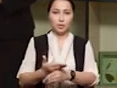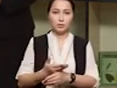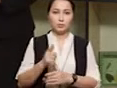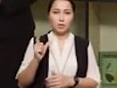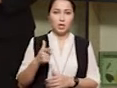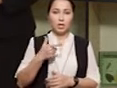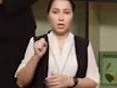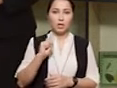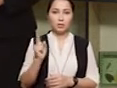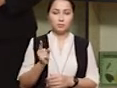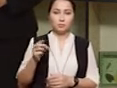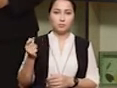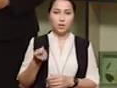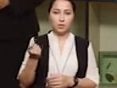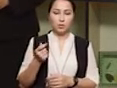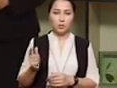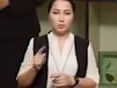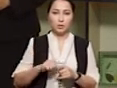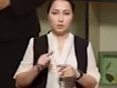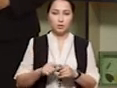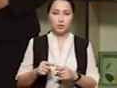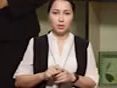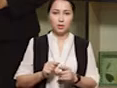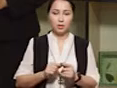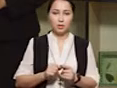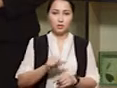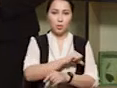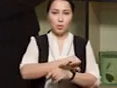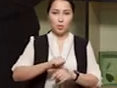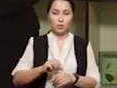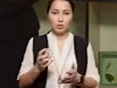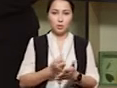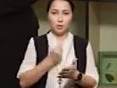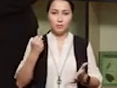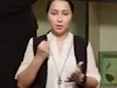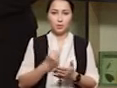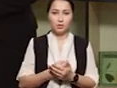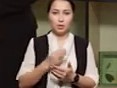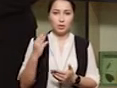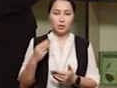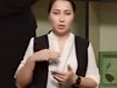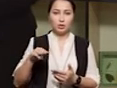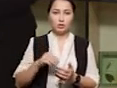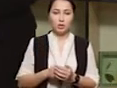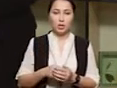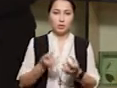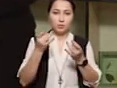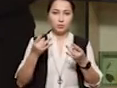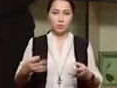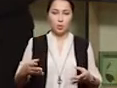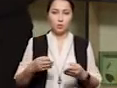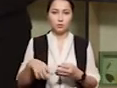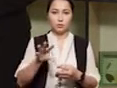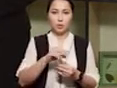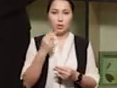gaz molekulalarini tezliklarini o'lchashga muvaffaq bo'ldi. Stern tajribasi juda sodda bo'lgan.